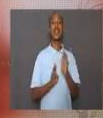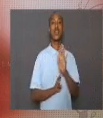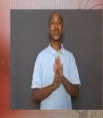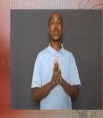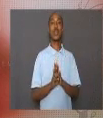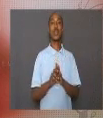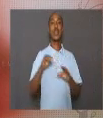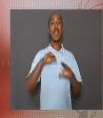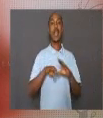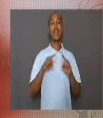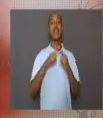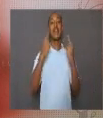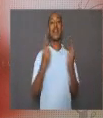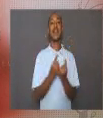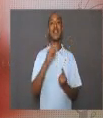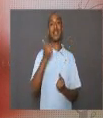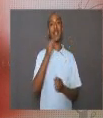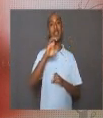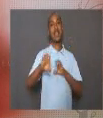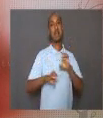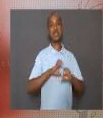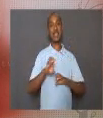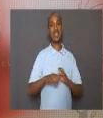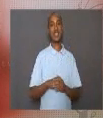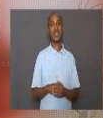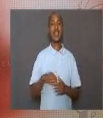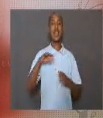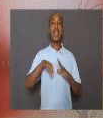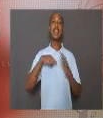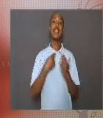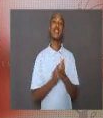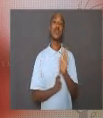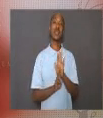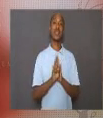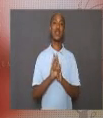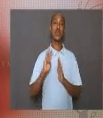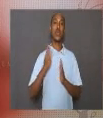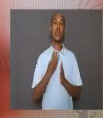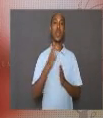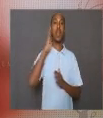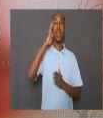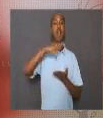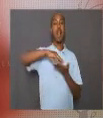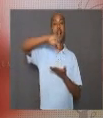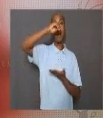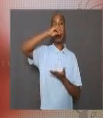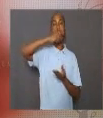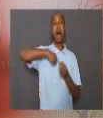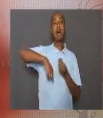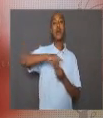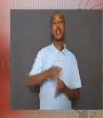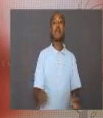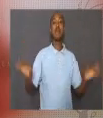in grade 10 chemistry. In this unit, we will learn about